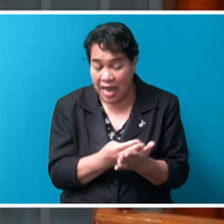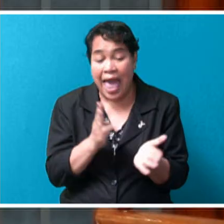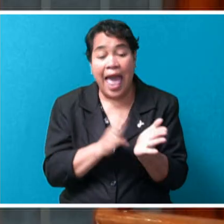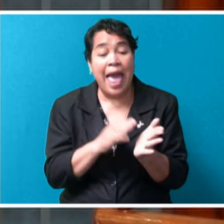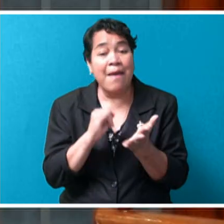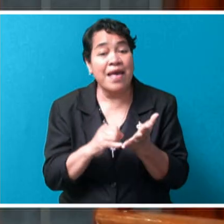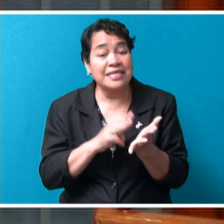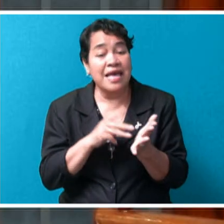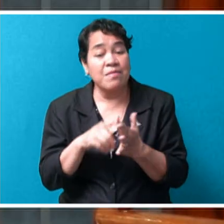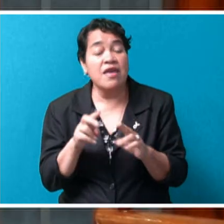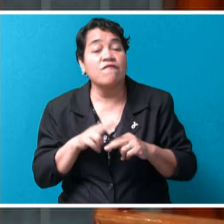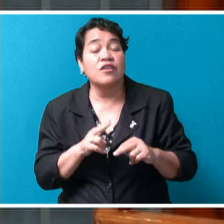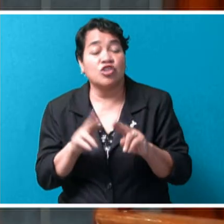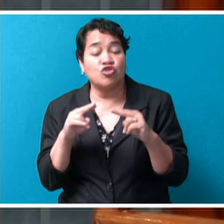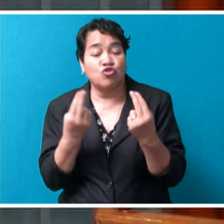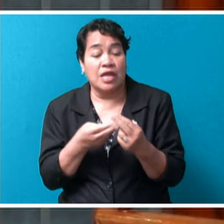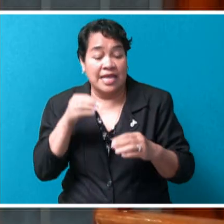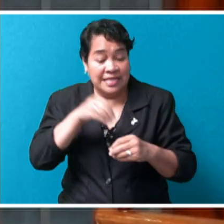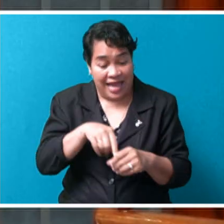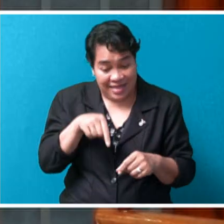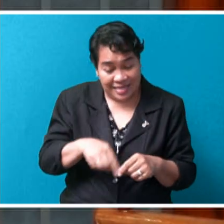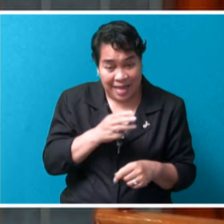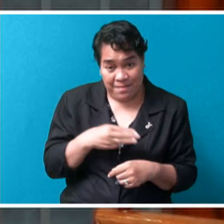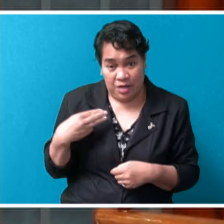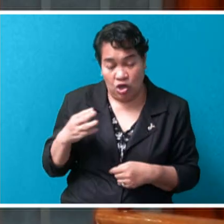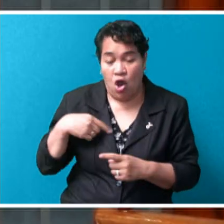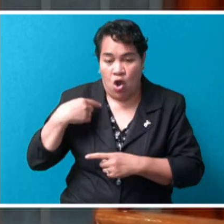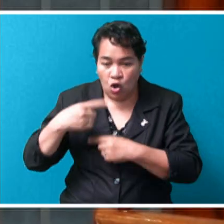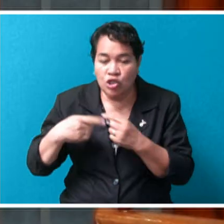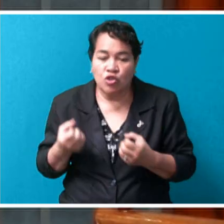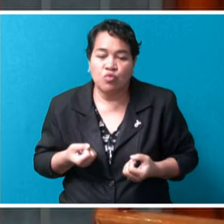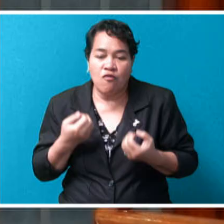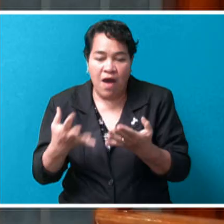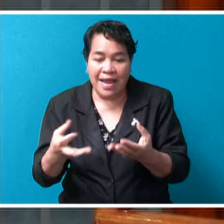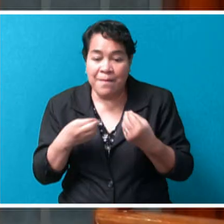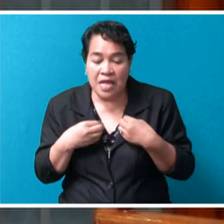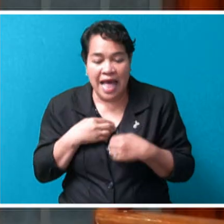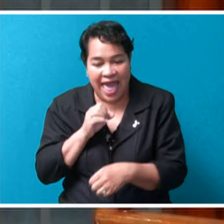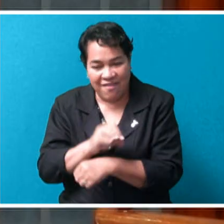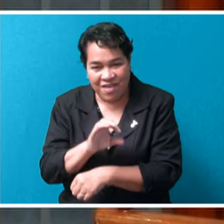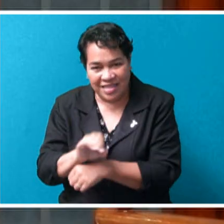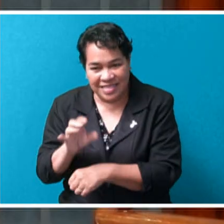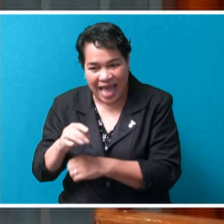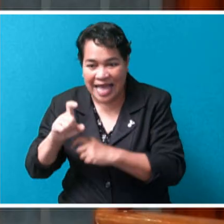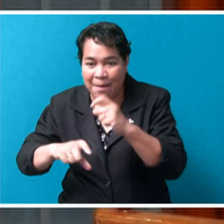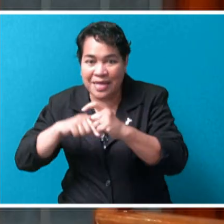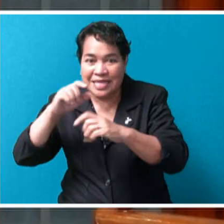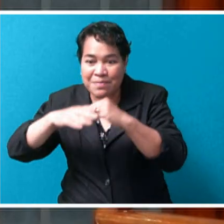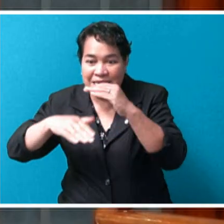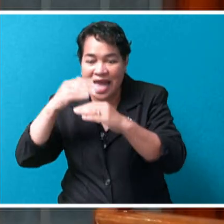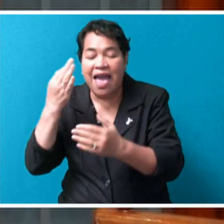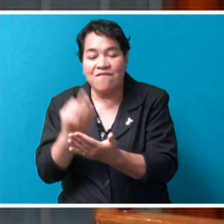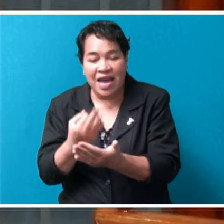Fiji unit within the Ministry has continued to provide business advisory services, capacity building, and